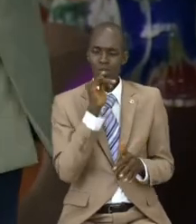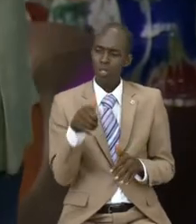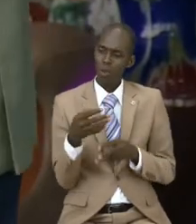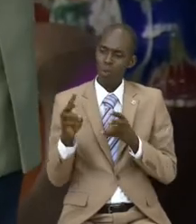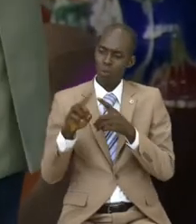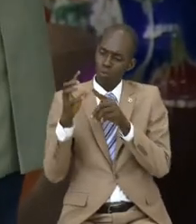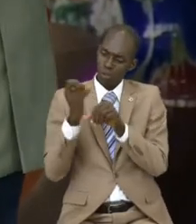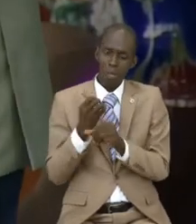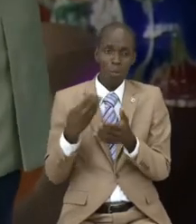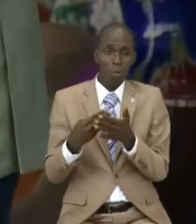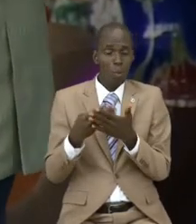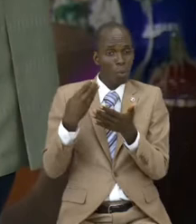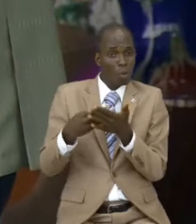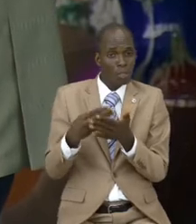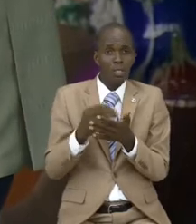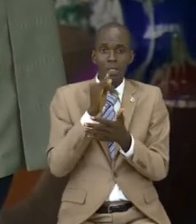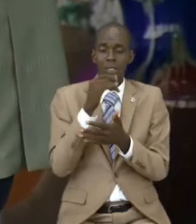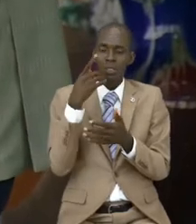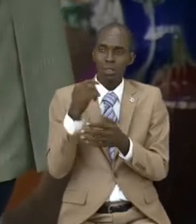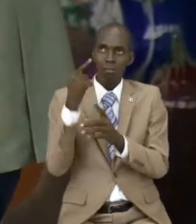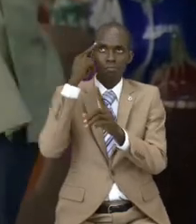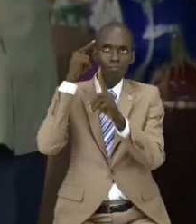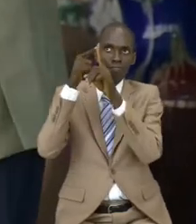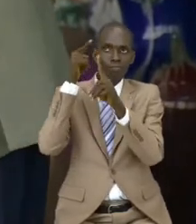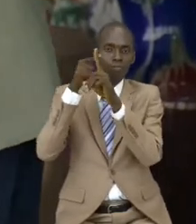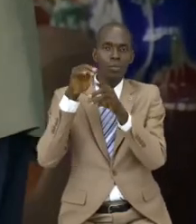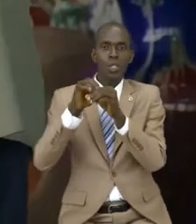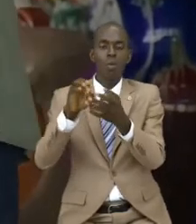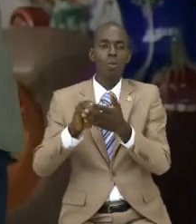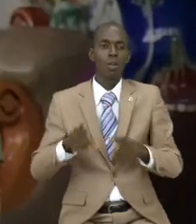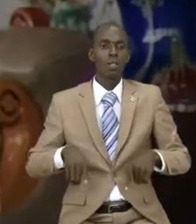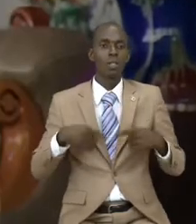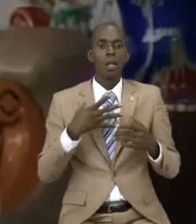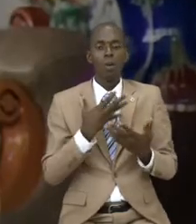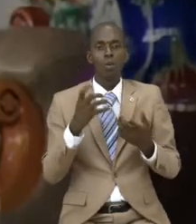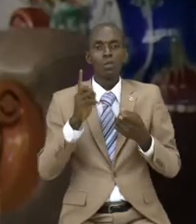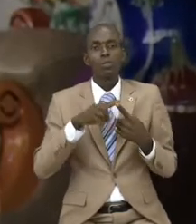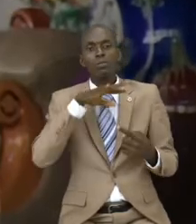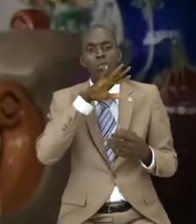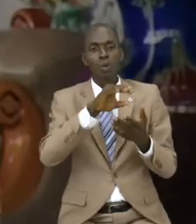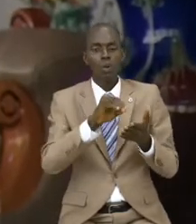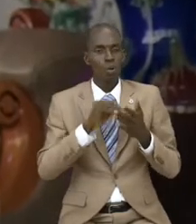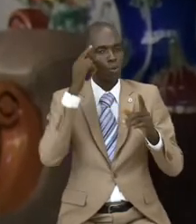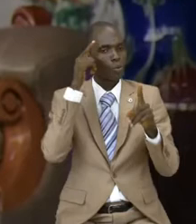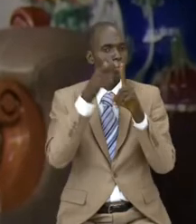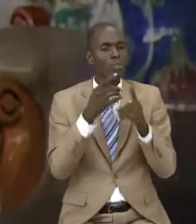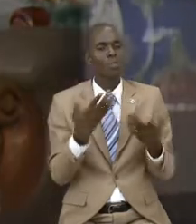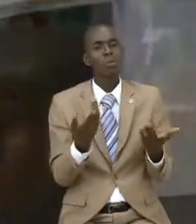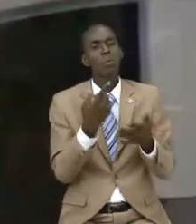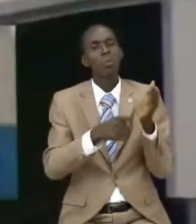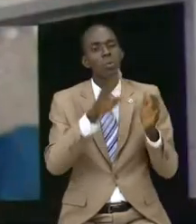Money is the goal of their lives. And so they want to corrupt you. They say, what you are looking